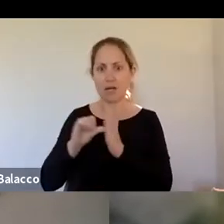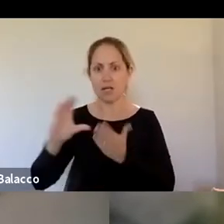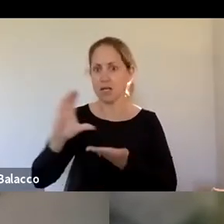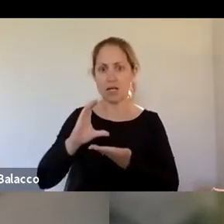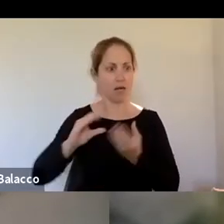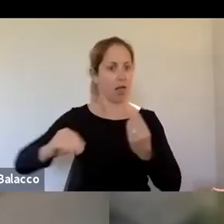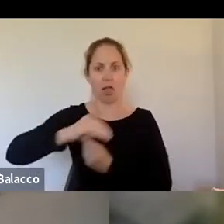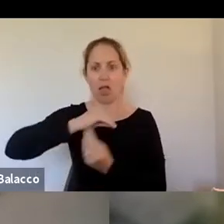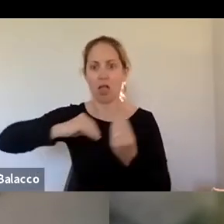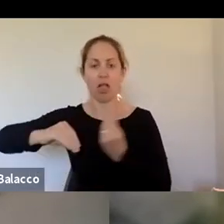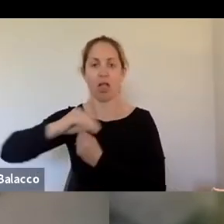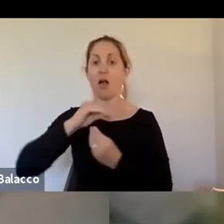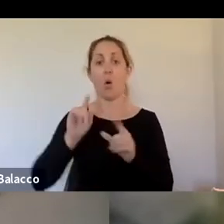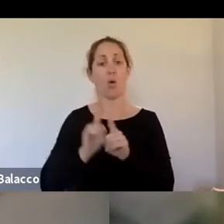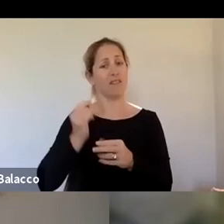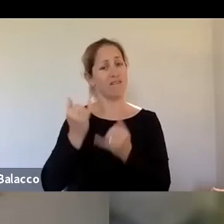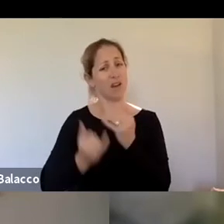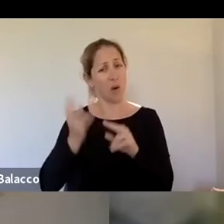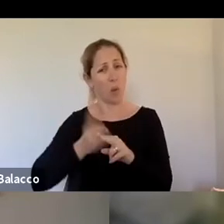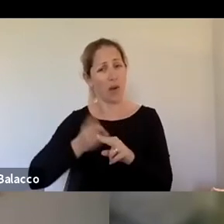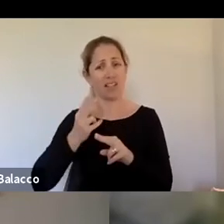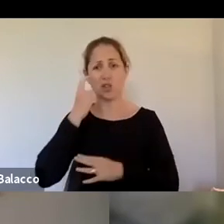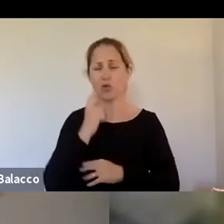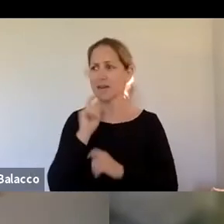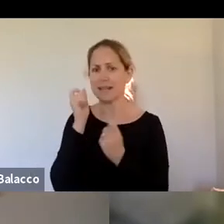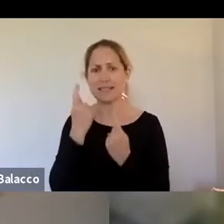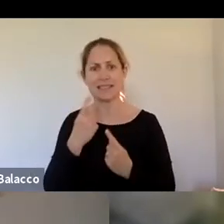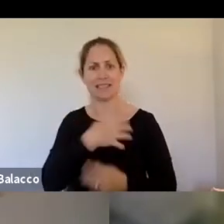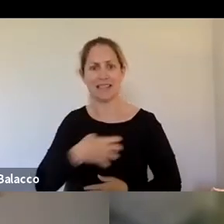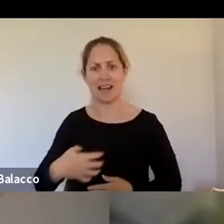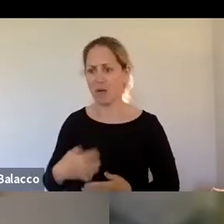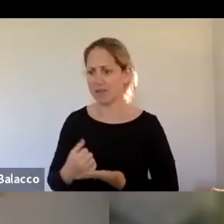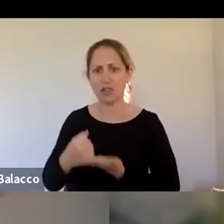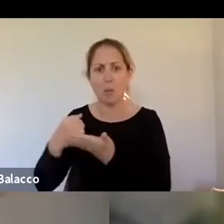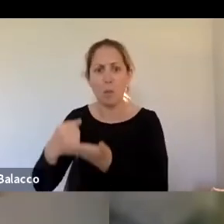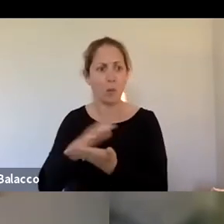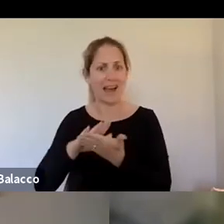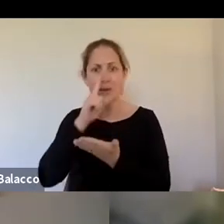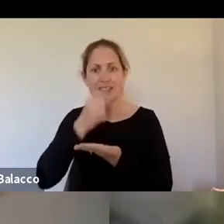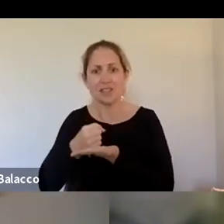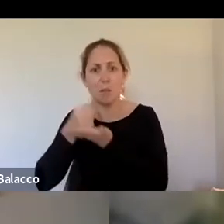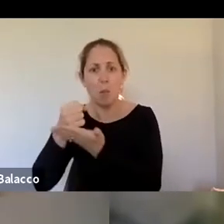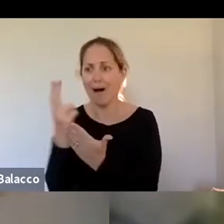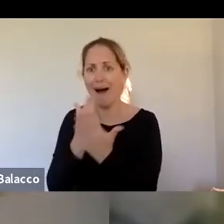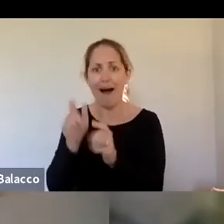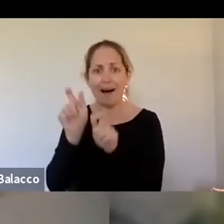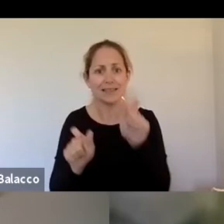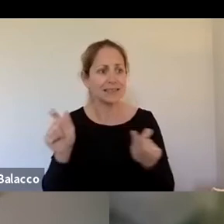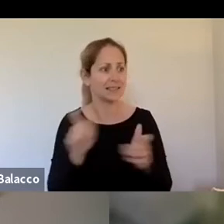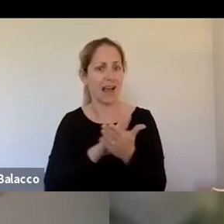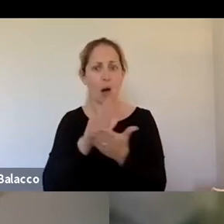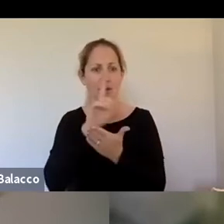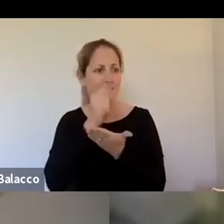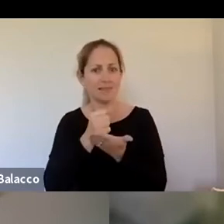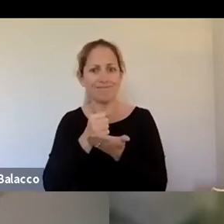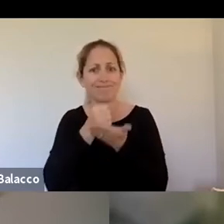as well as very quickly getting our heads around the various government support packages and how they applied to artists and arts organisations.